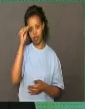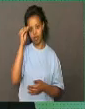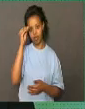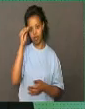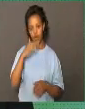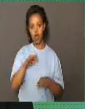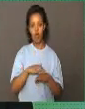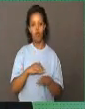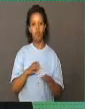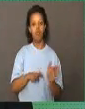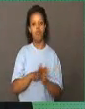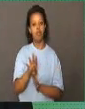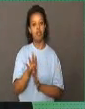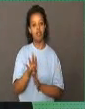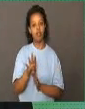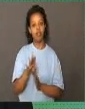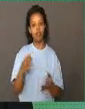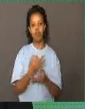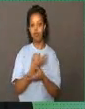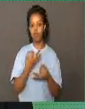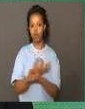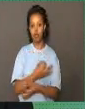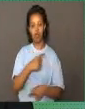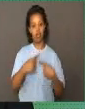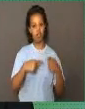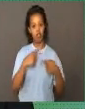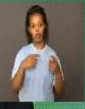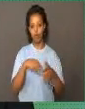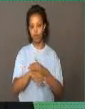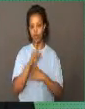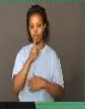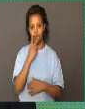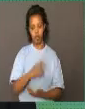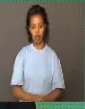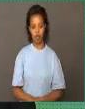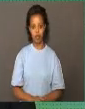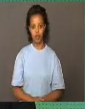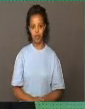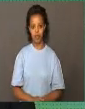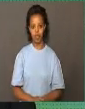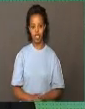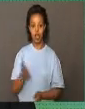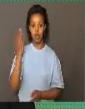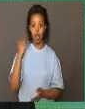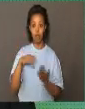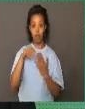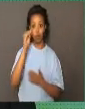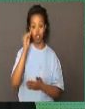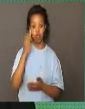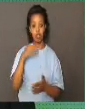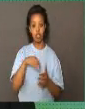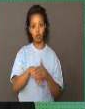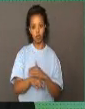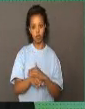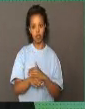on bacteria in industrial processes. In our last lesson,